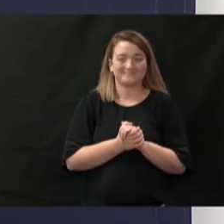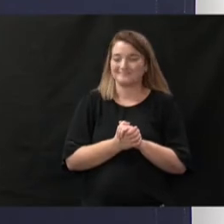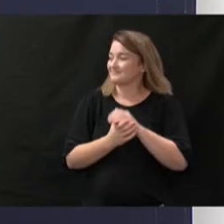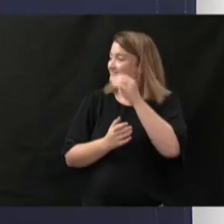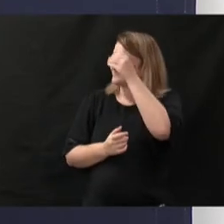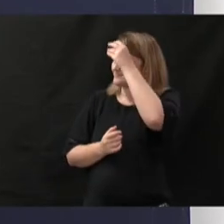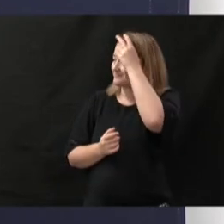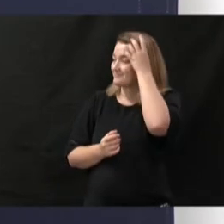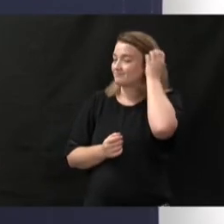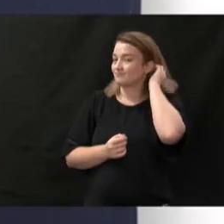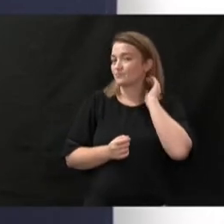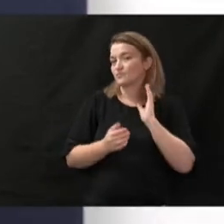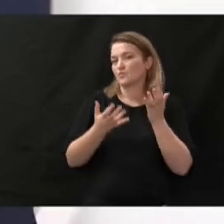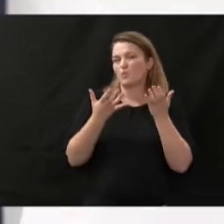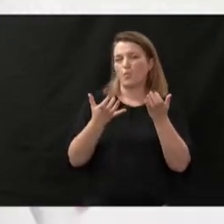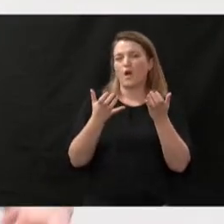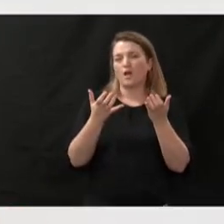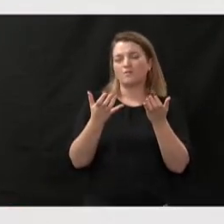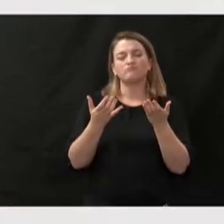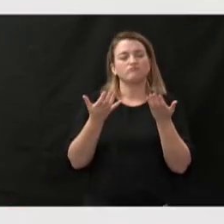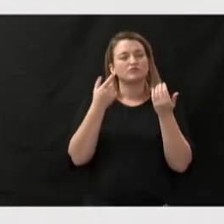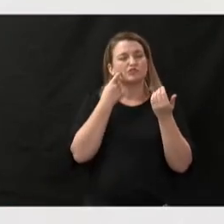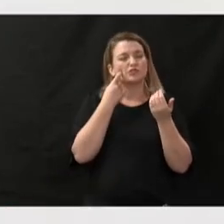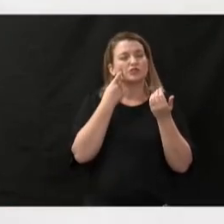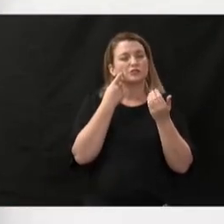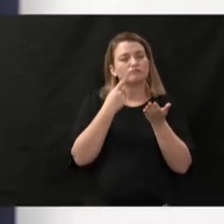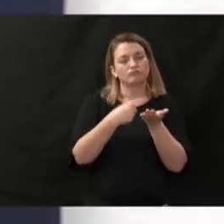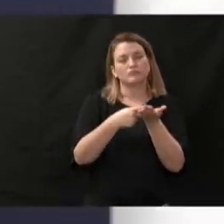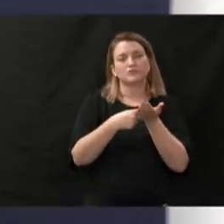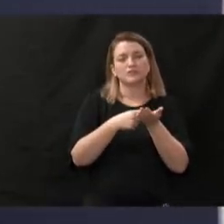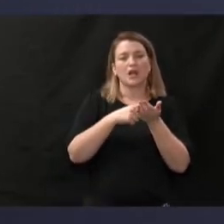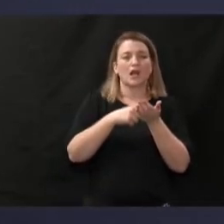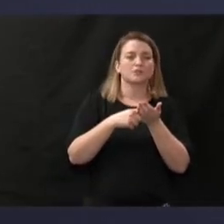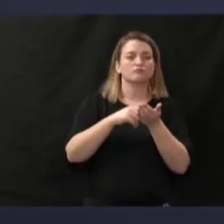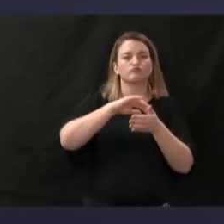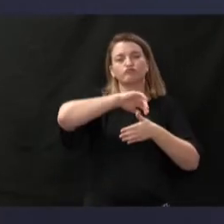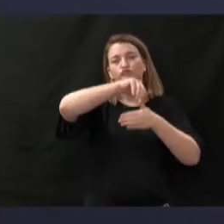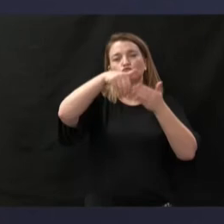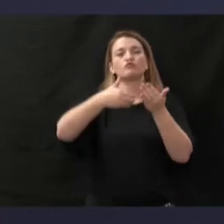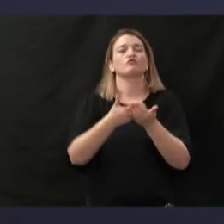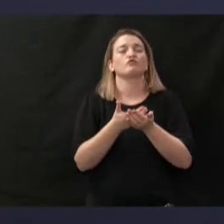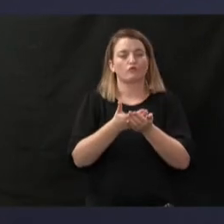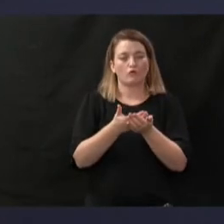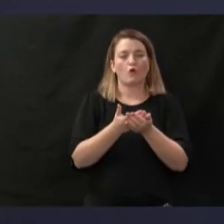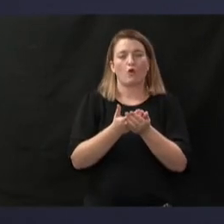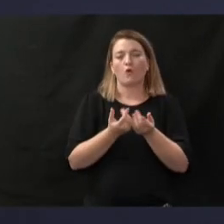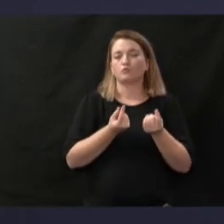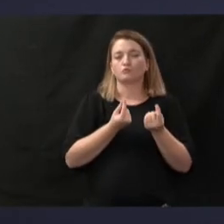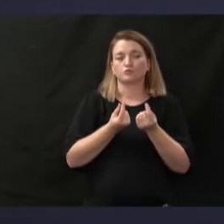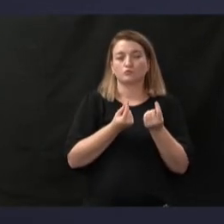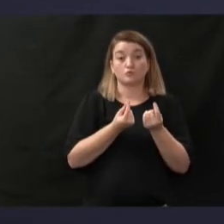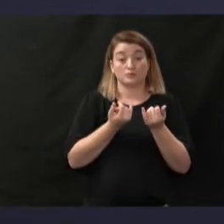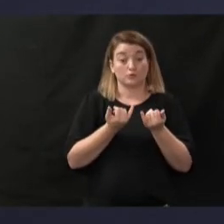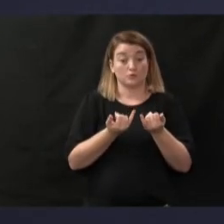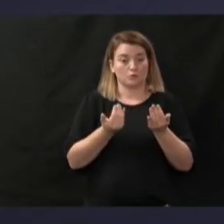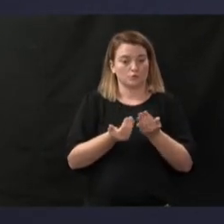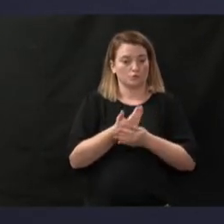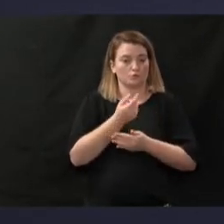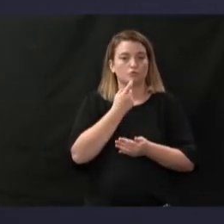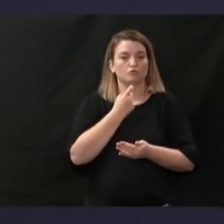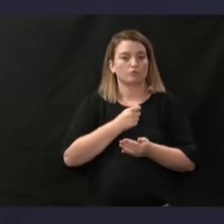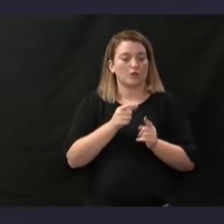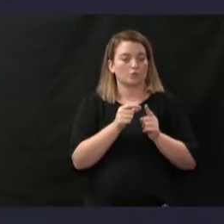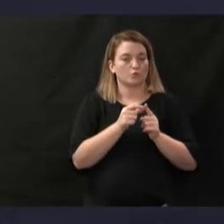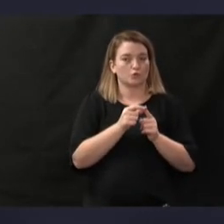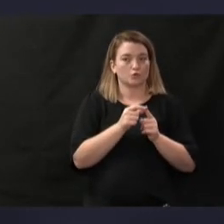I just kind of gave you the overview. Now I'm going to go through it with you. Okay, so my new red word today is were.